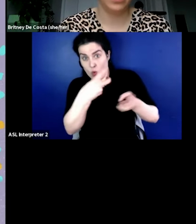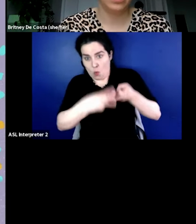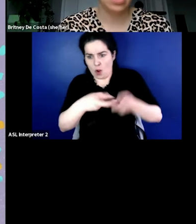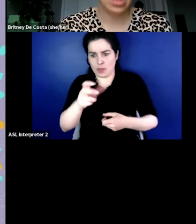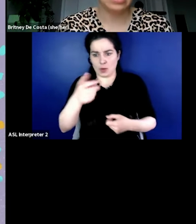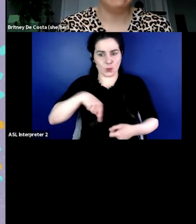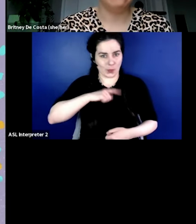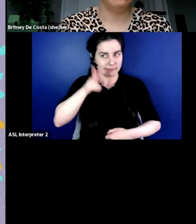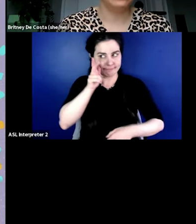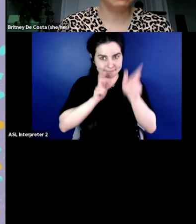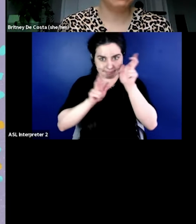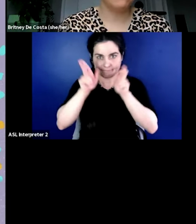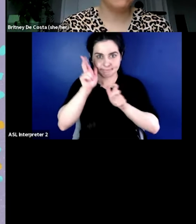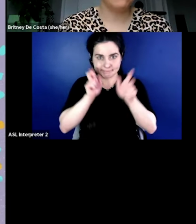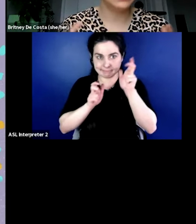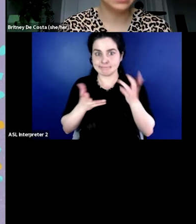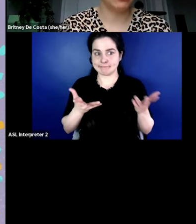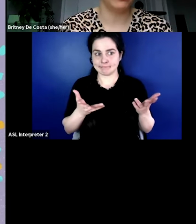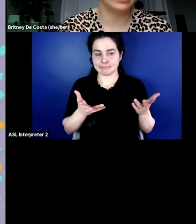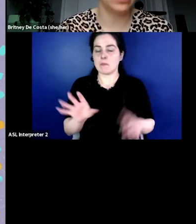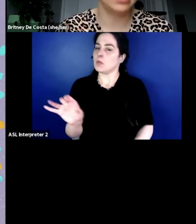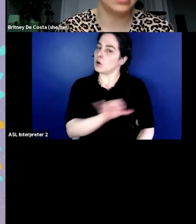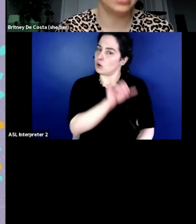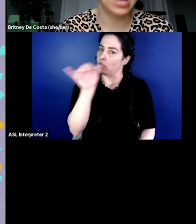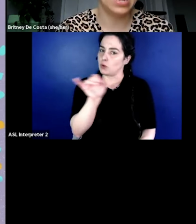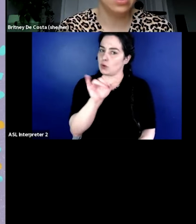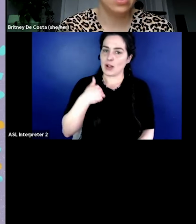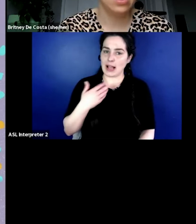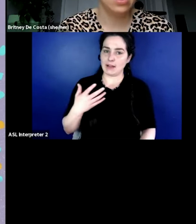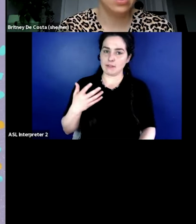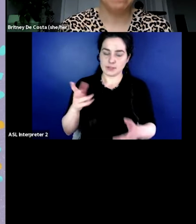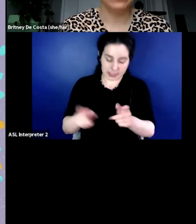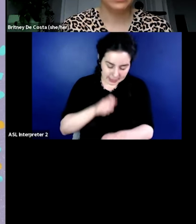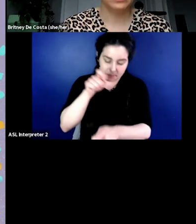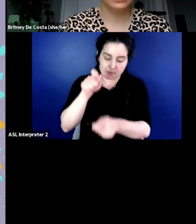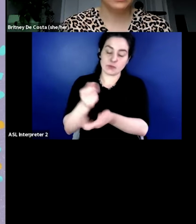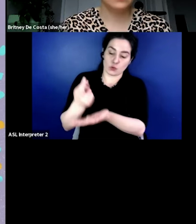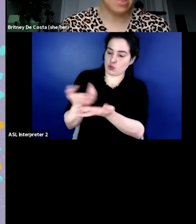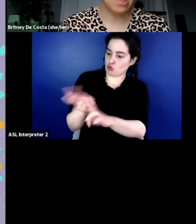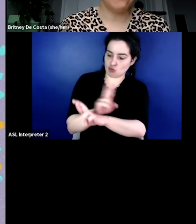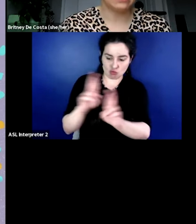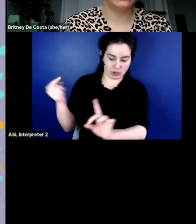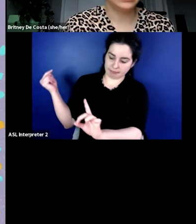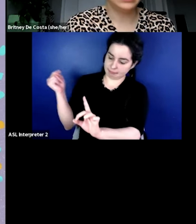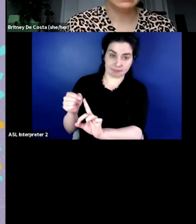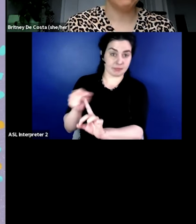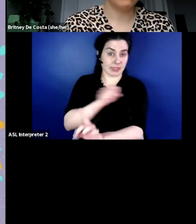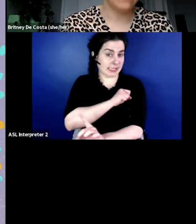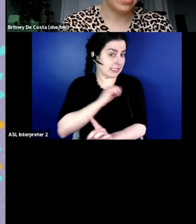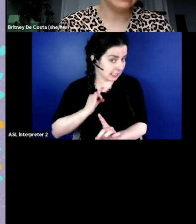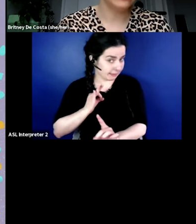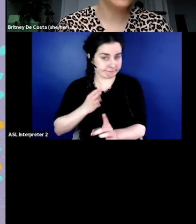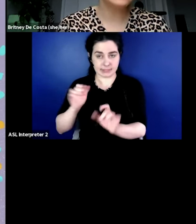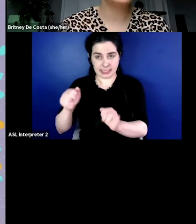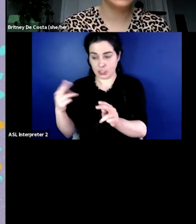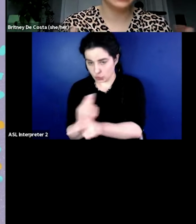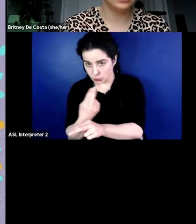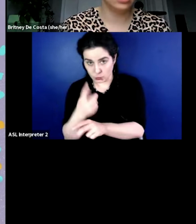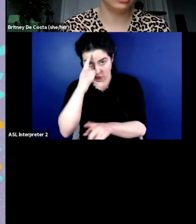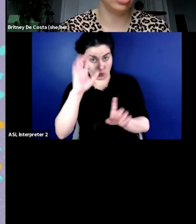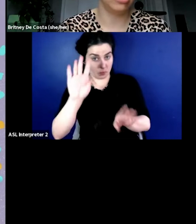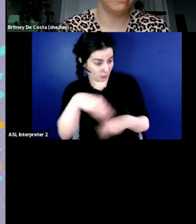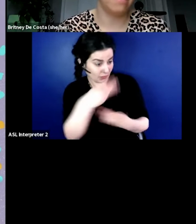also provide some tangible resources that staff and faculty can provide their